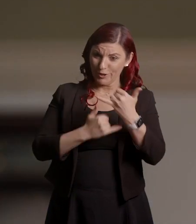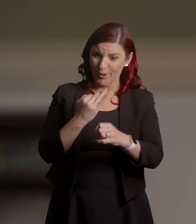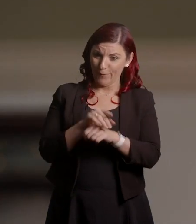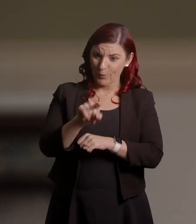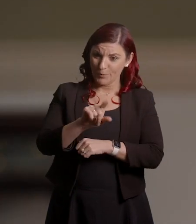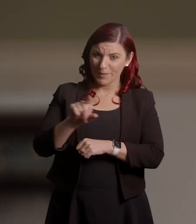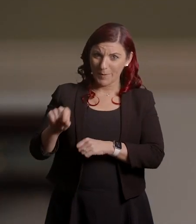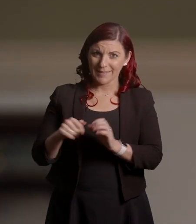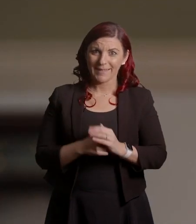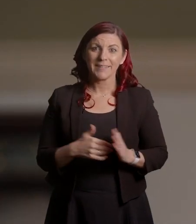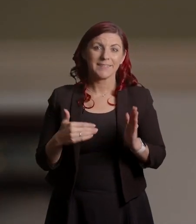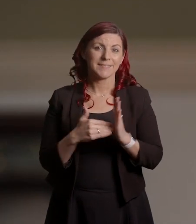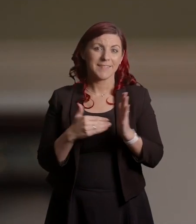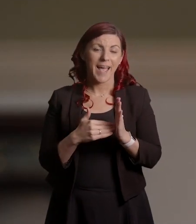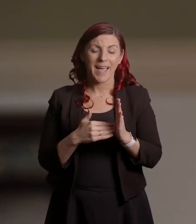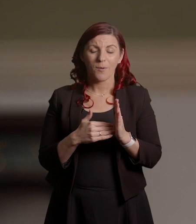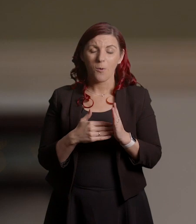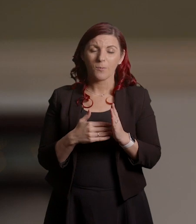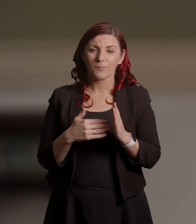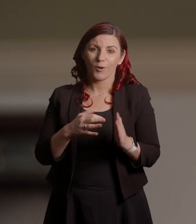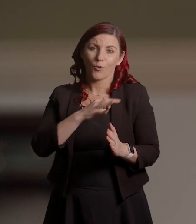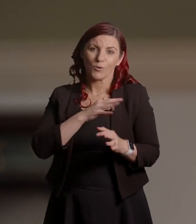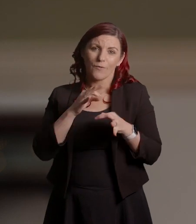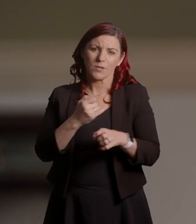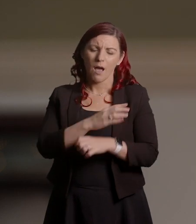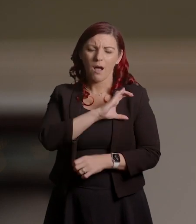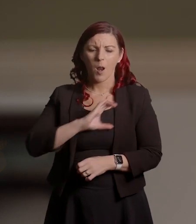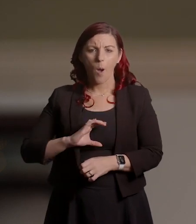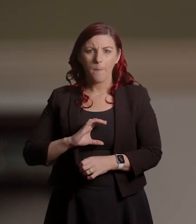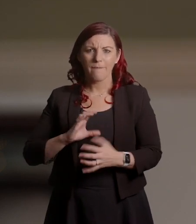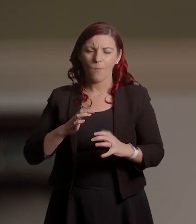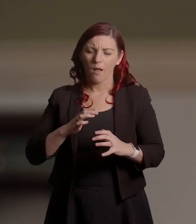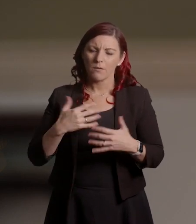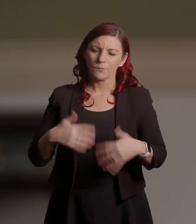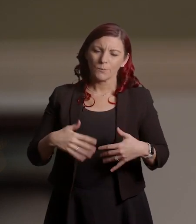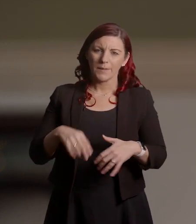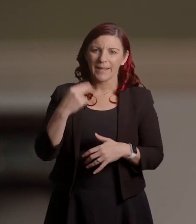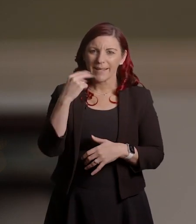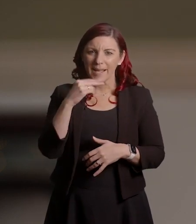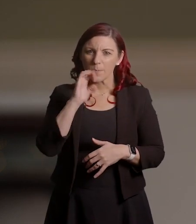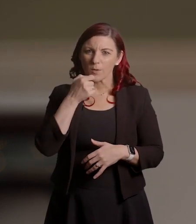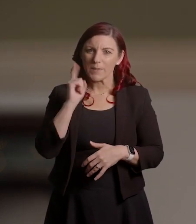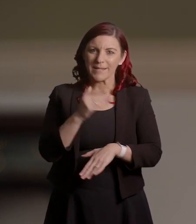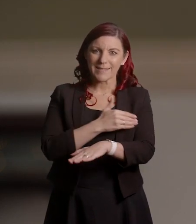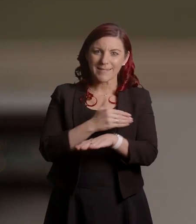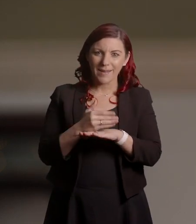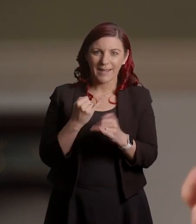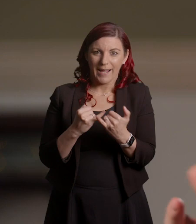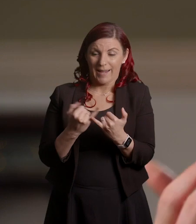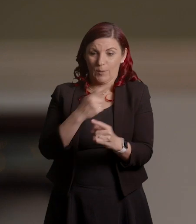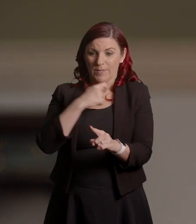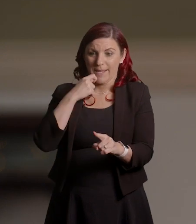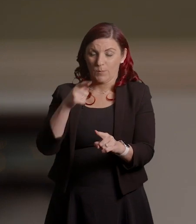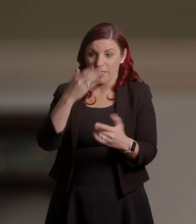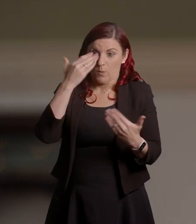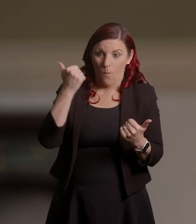Yeah, it's been really good. The club was really nice. We started out, we didn't,